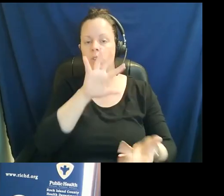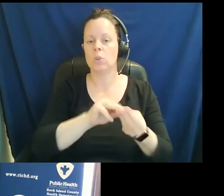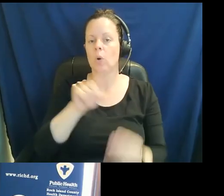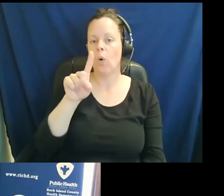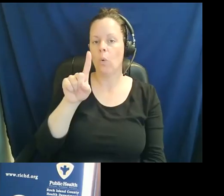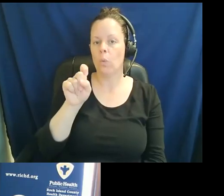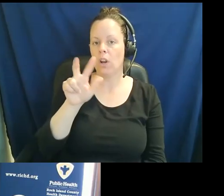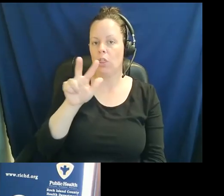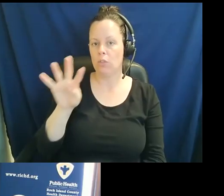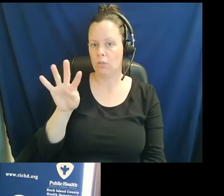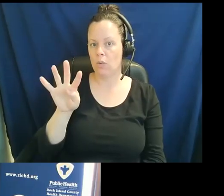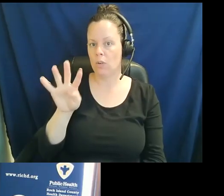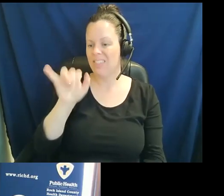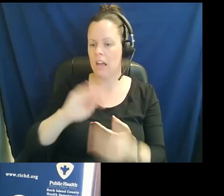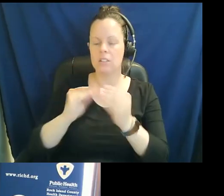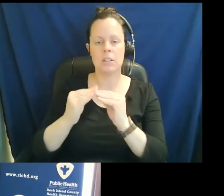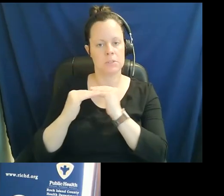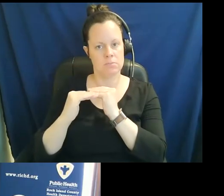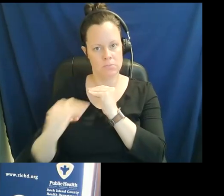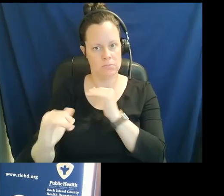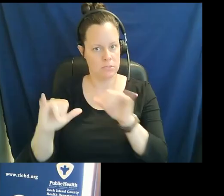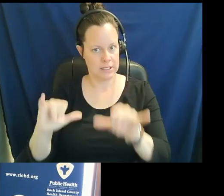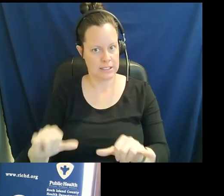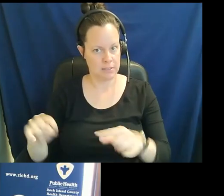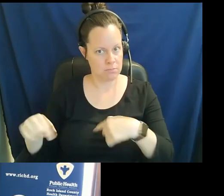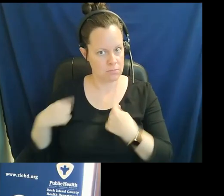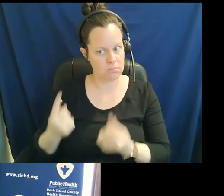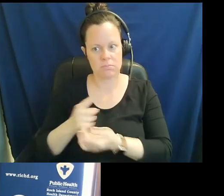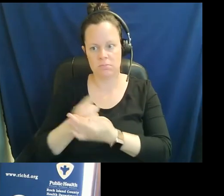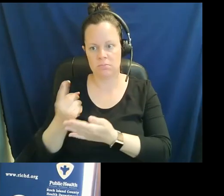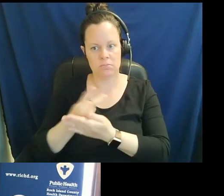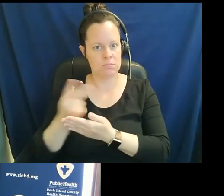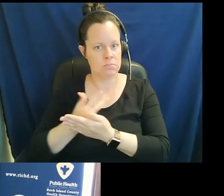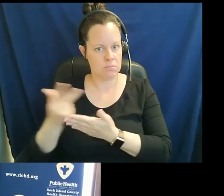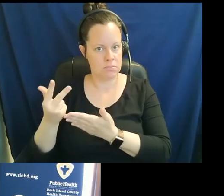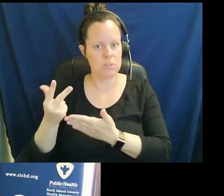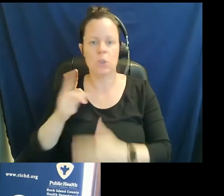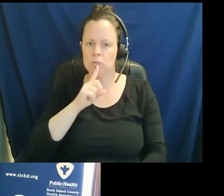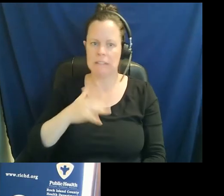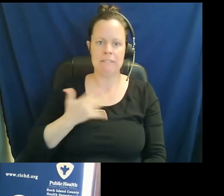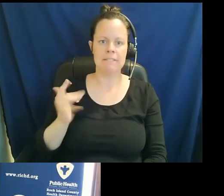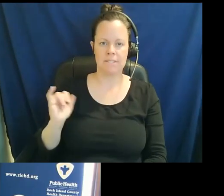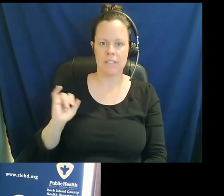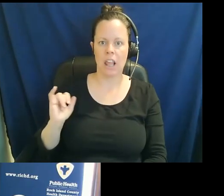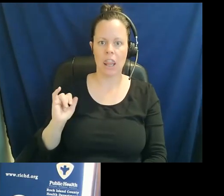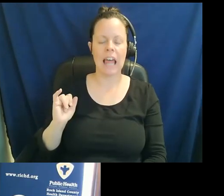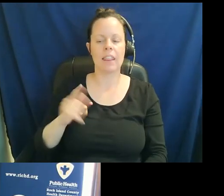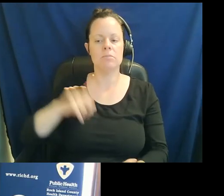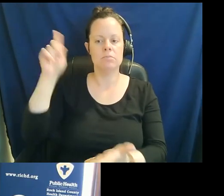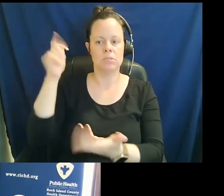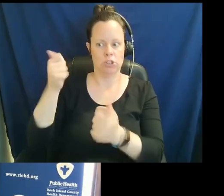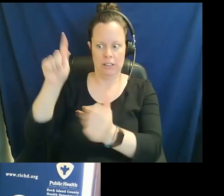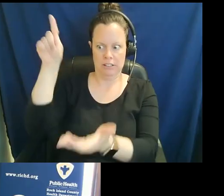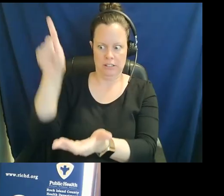134, and that number has remained stable for the past couple of weeks. So we really feel that the mitigation efforts that they